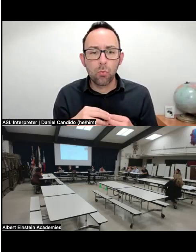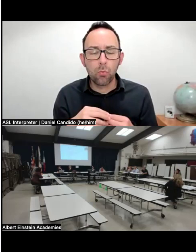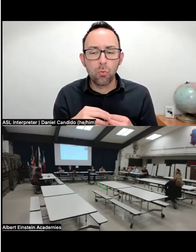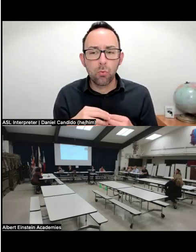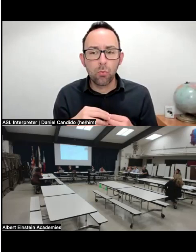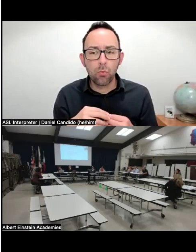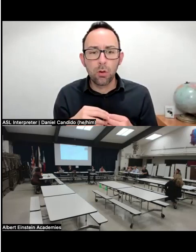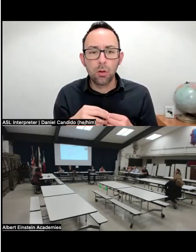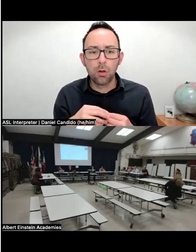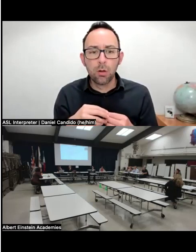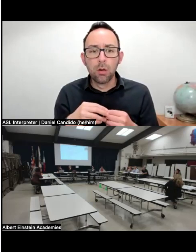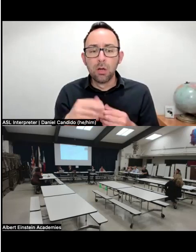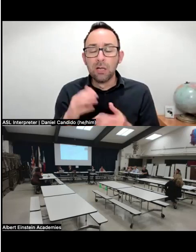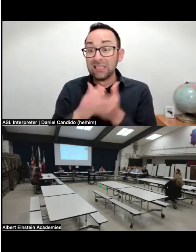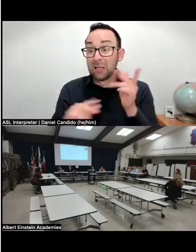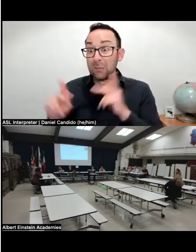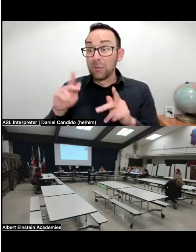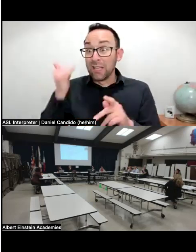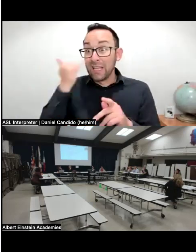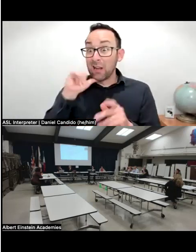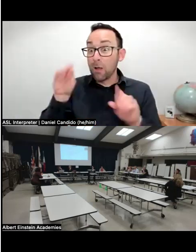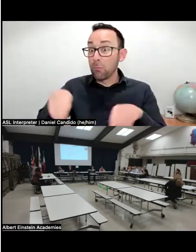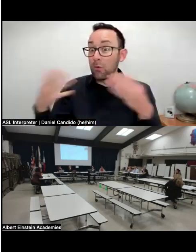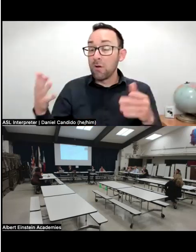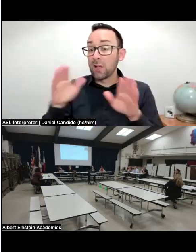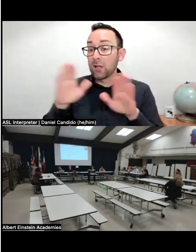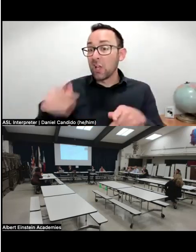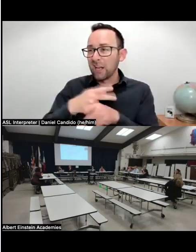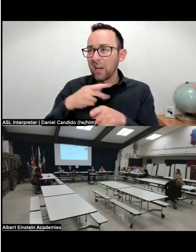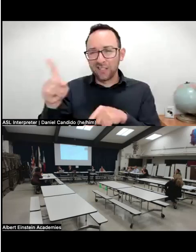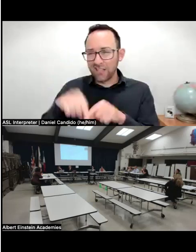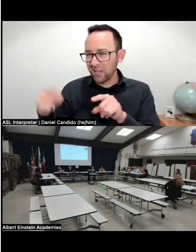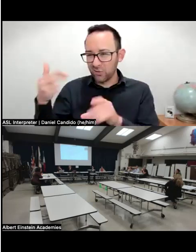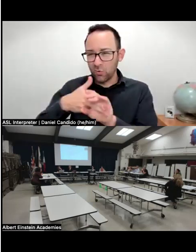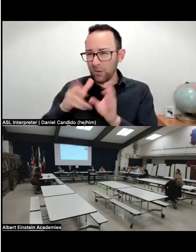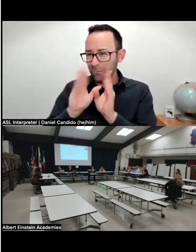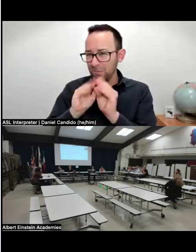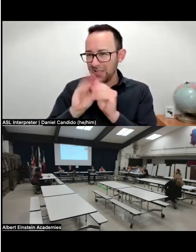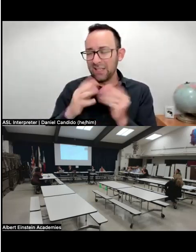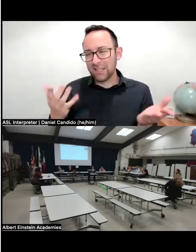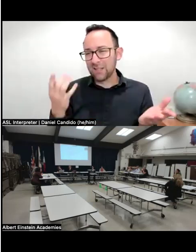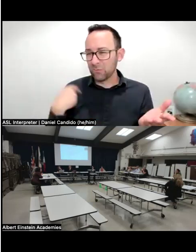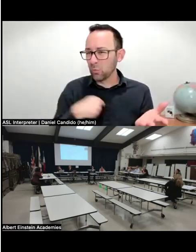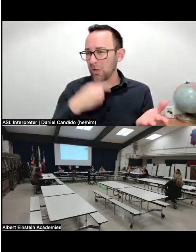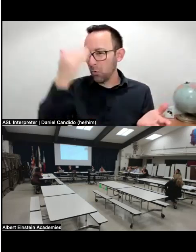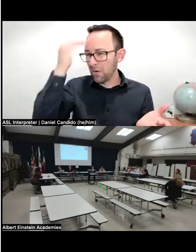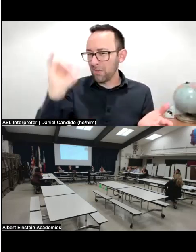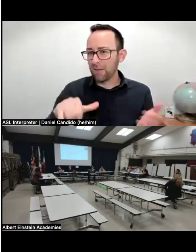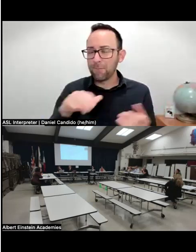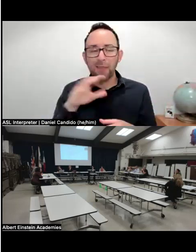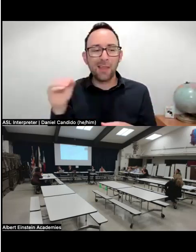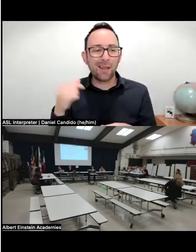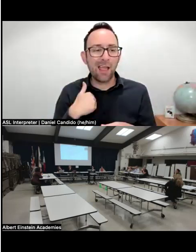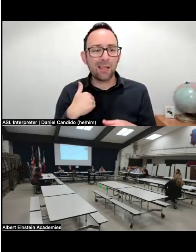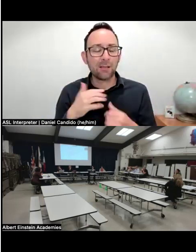childcare. Okay. And I wouldn't want that to be a hindrance on someone else serving on the SSC. And I also,